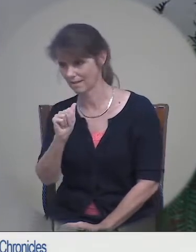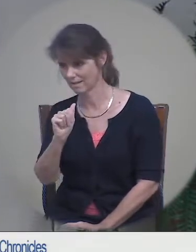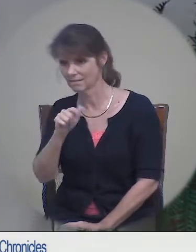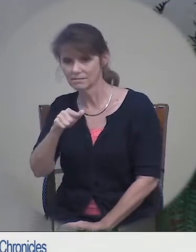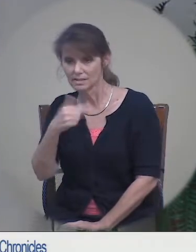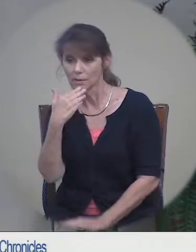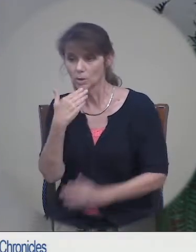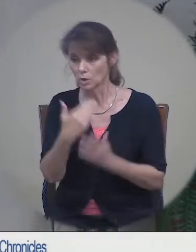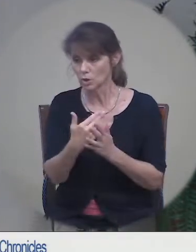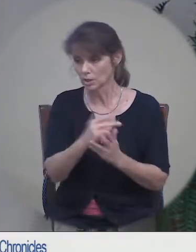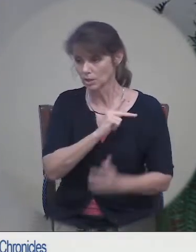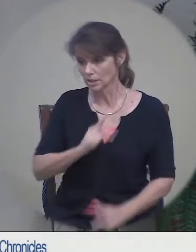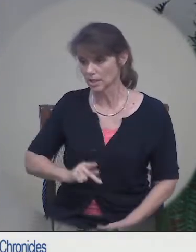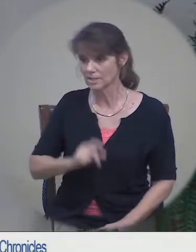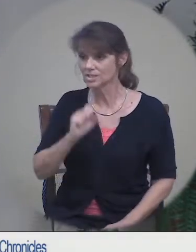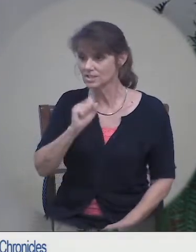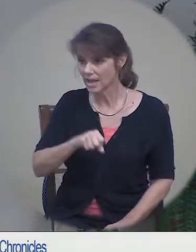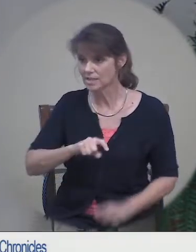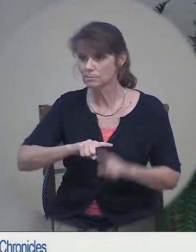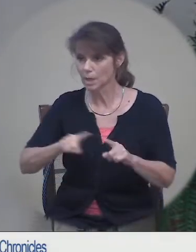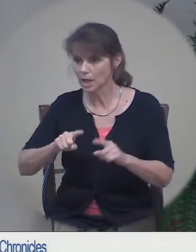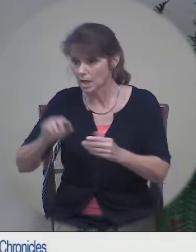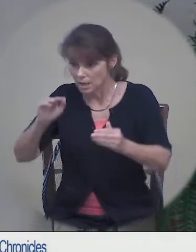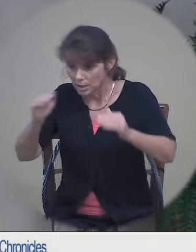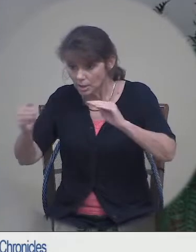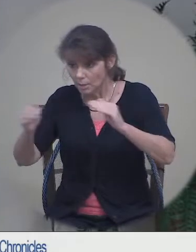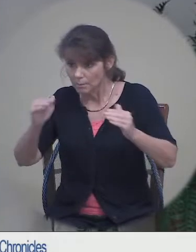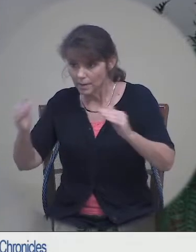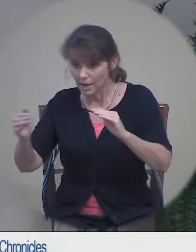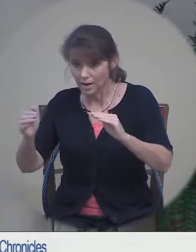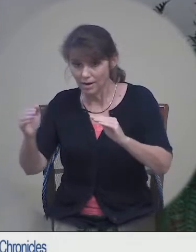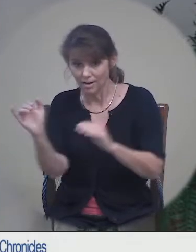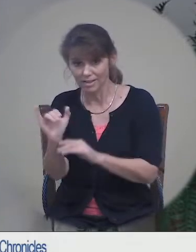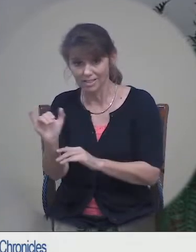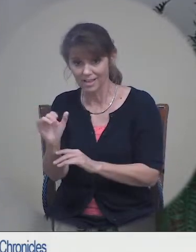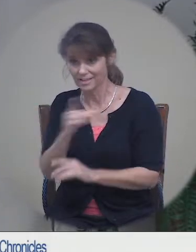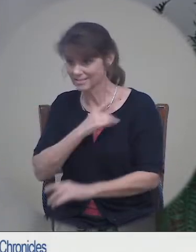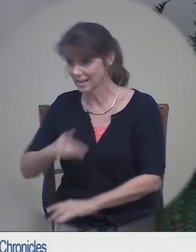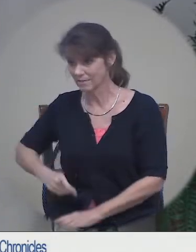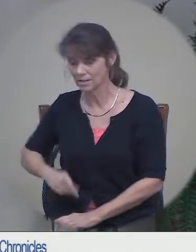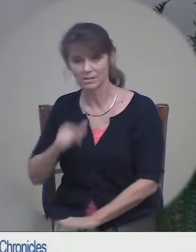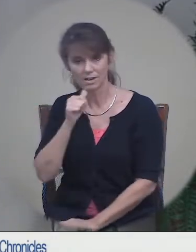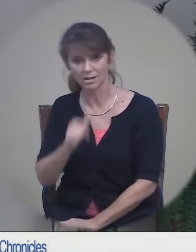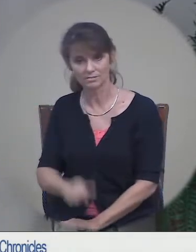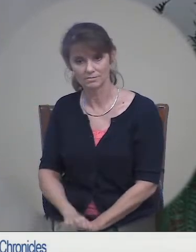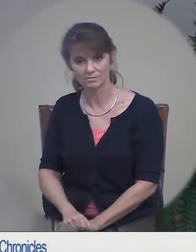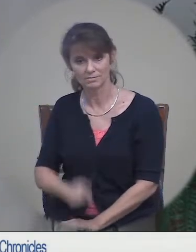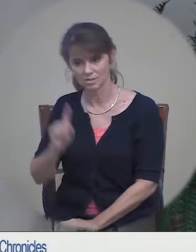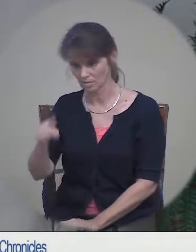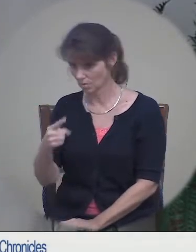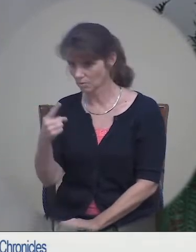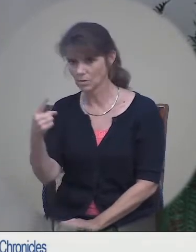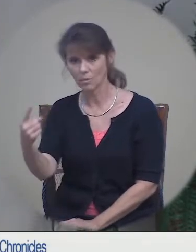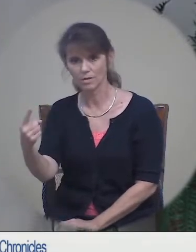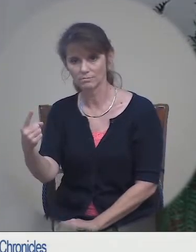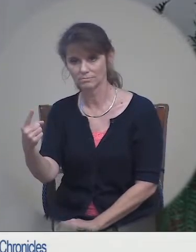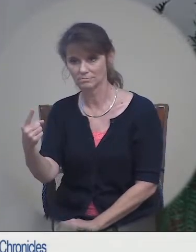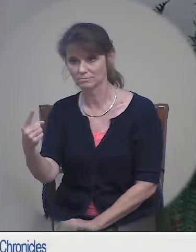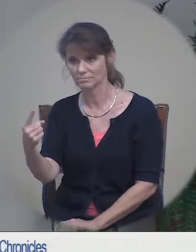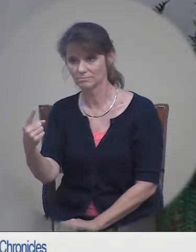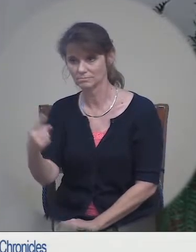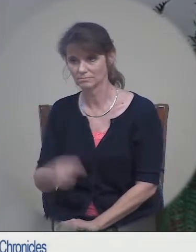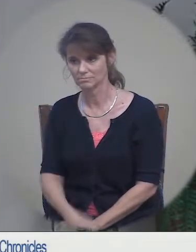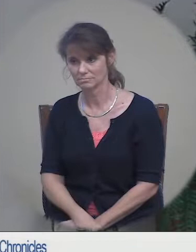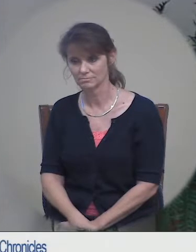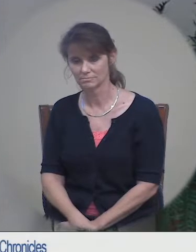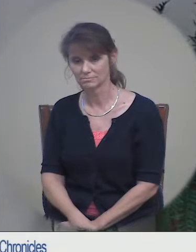argue from a different perspective. But this, of all the kings we've looked at, this is the only one that God said that about. And